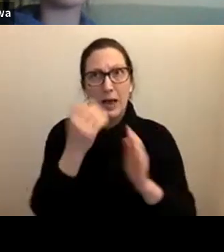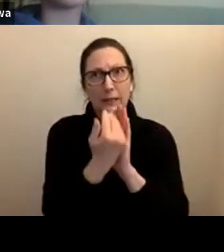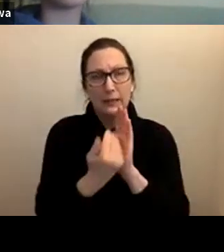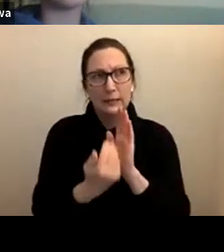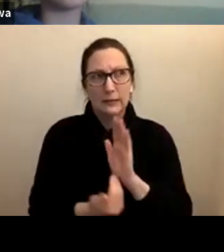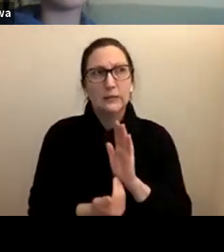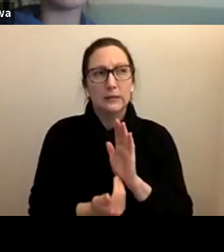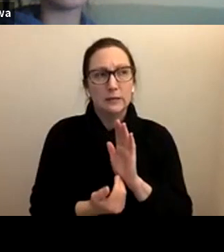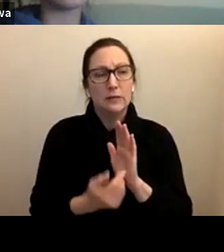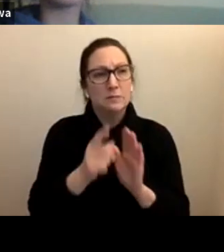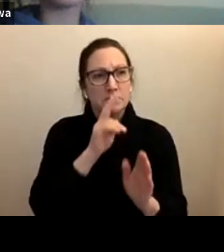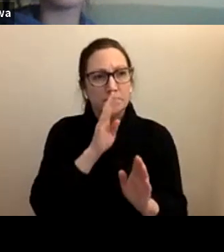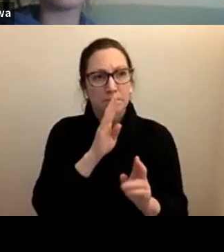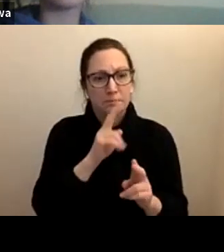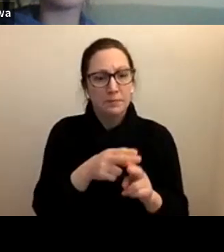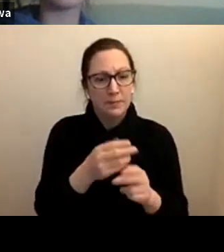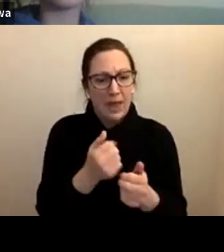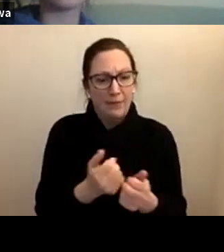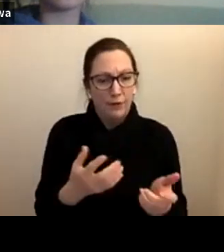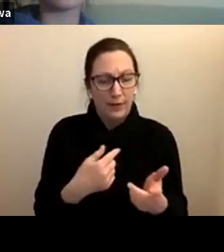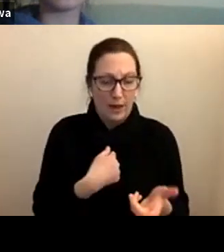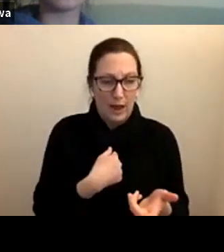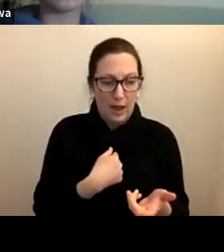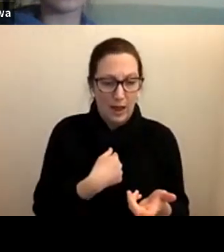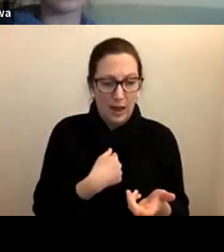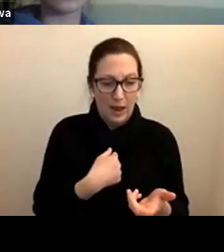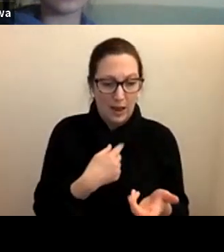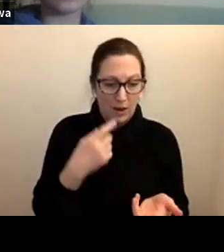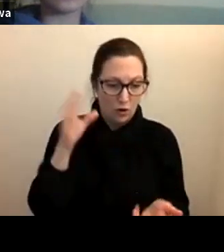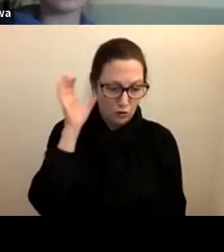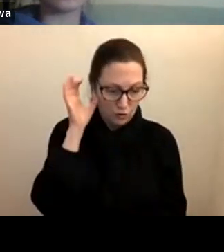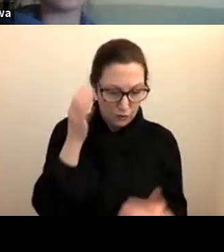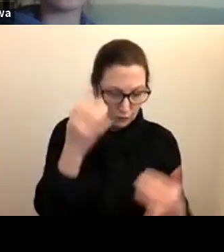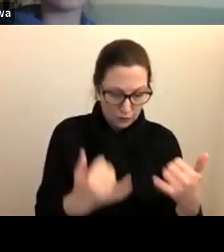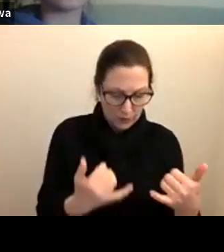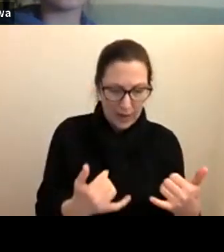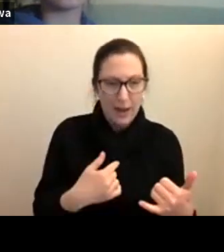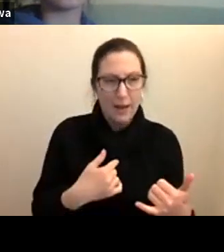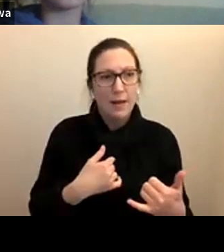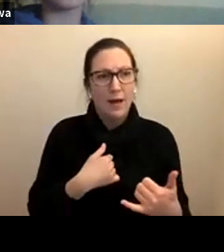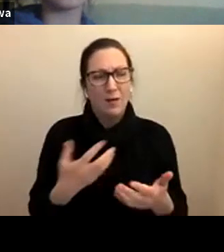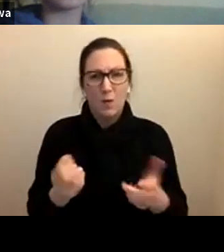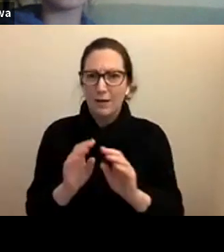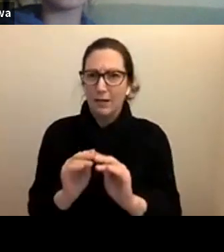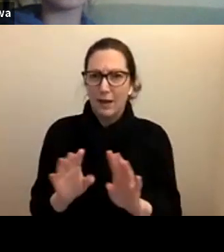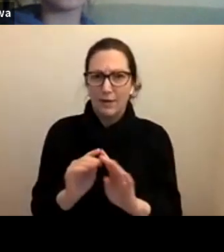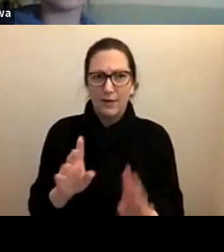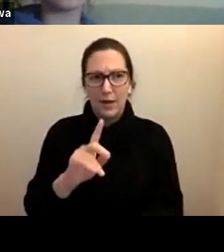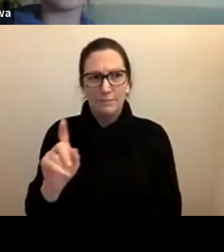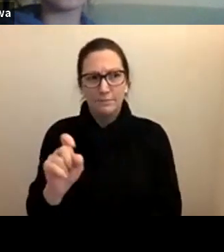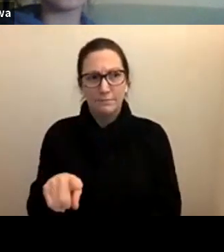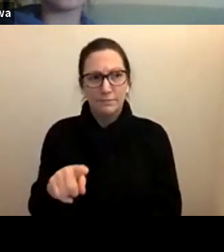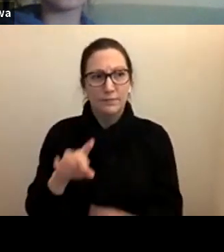heard today in the conversation. I just have a clarifying question for you, Dr.